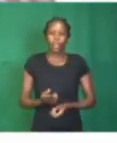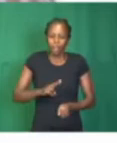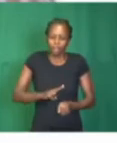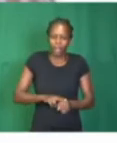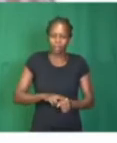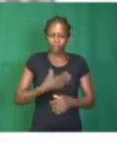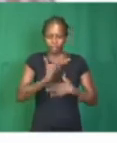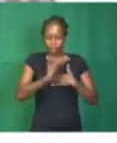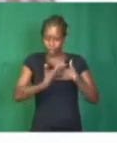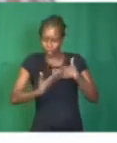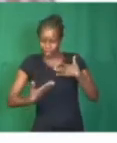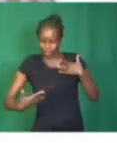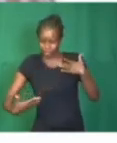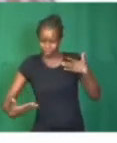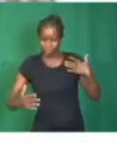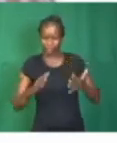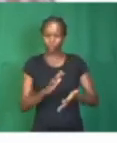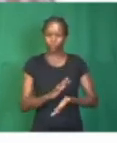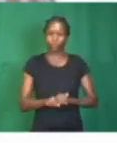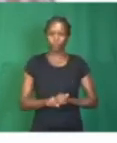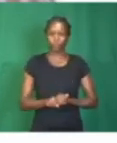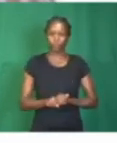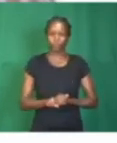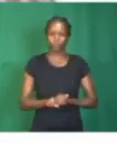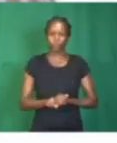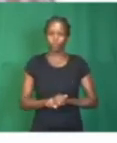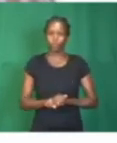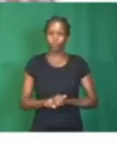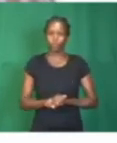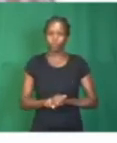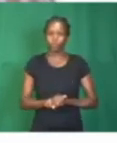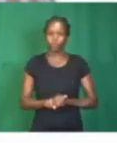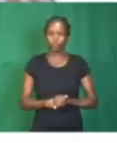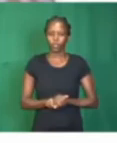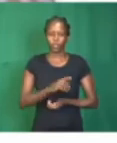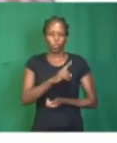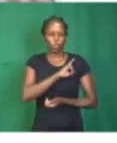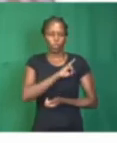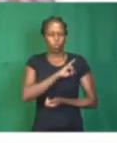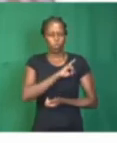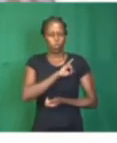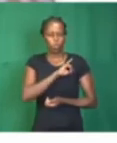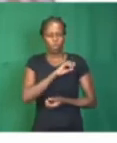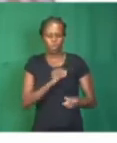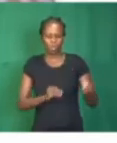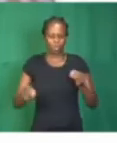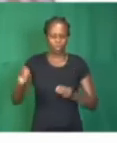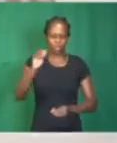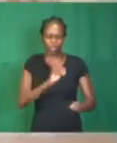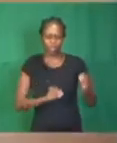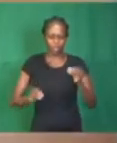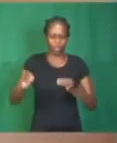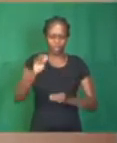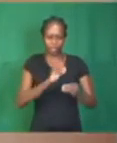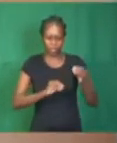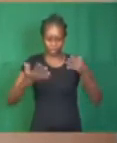itself. One may ask himself a question as to why circulation? Why must blood circulate around